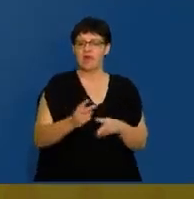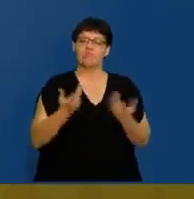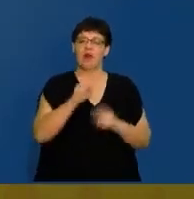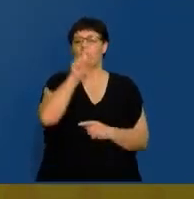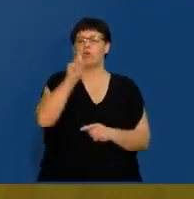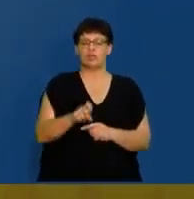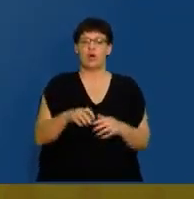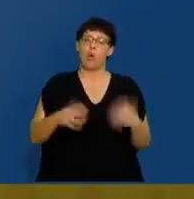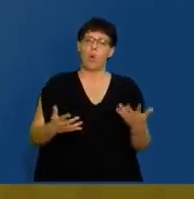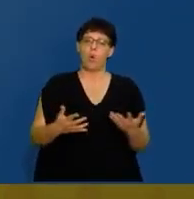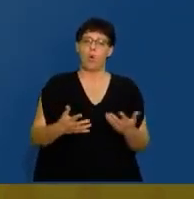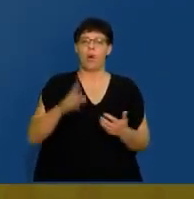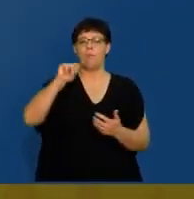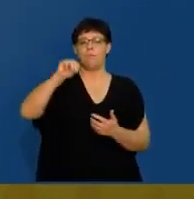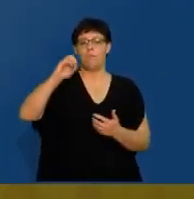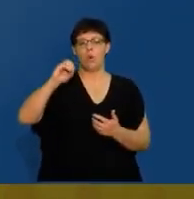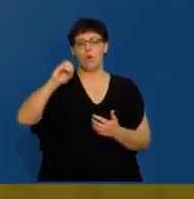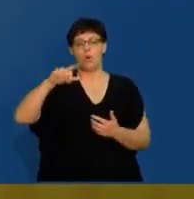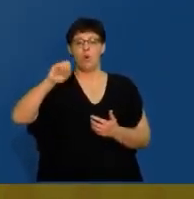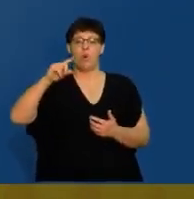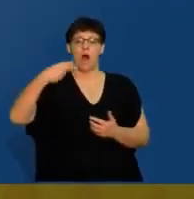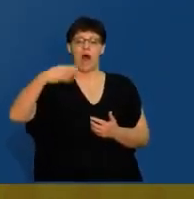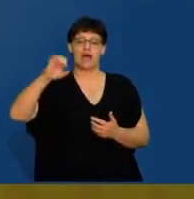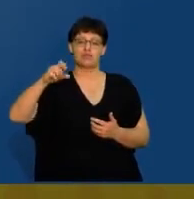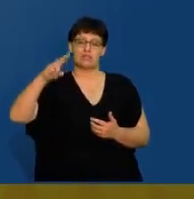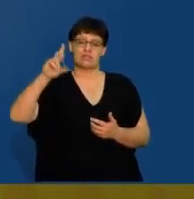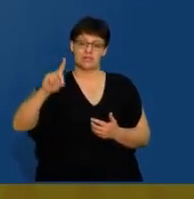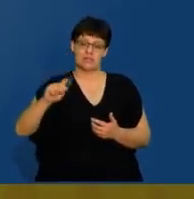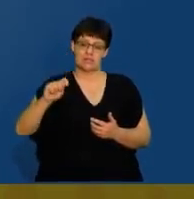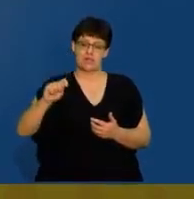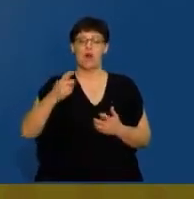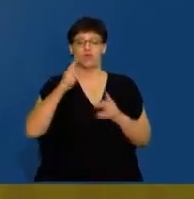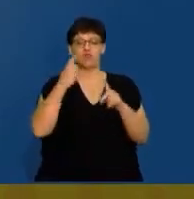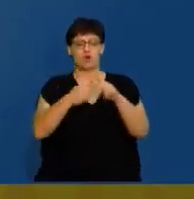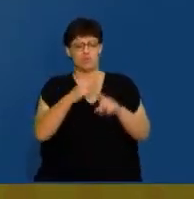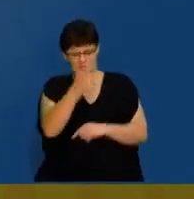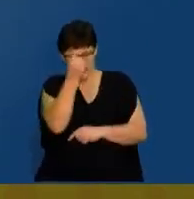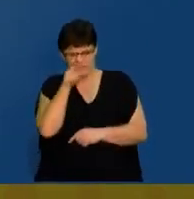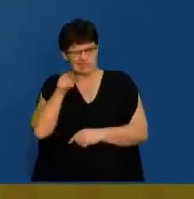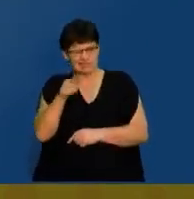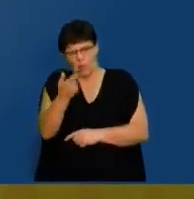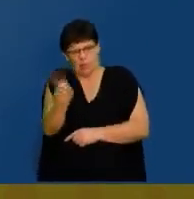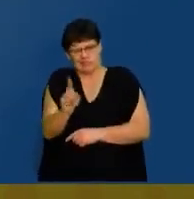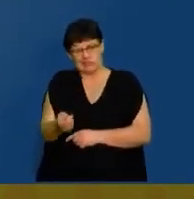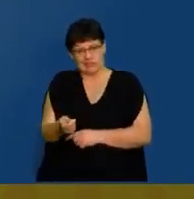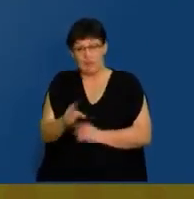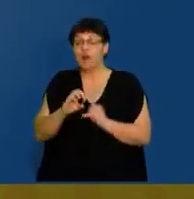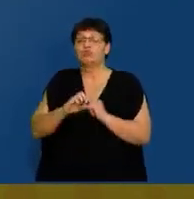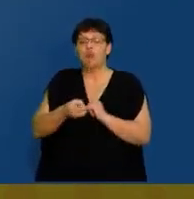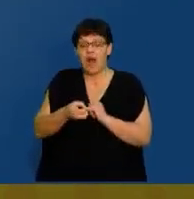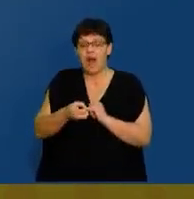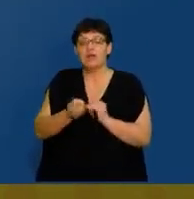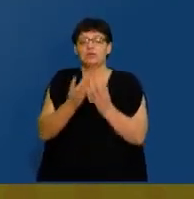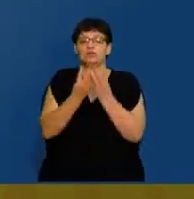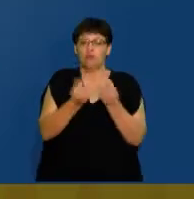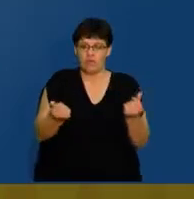question on a monohybrid cross and understand what a dihybrid cross is. So I'm going to attempt to solve a